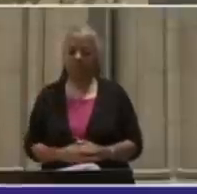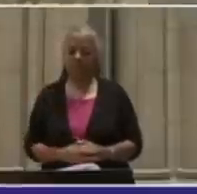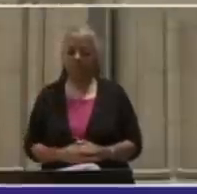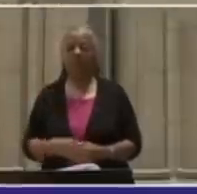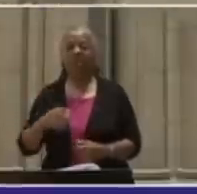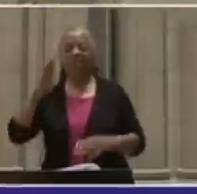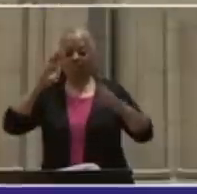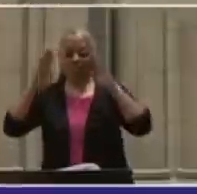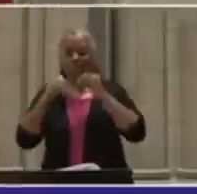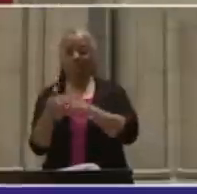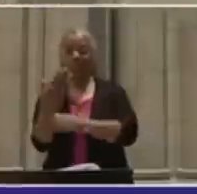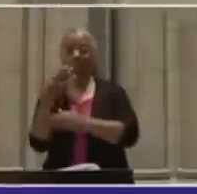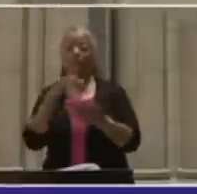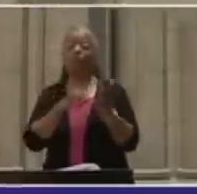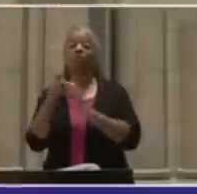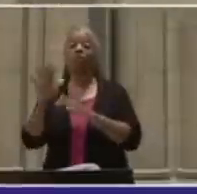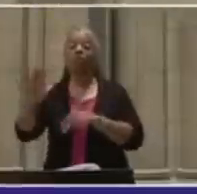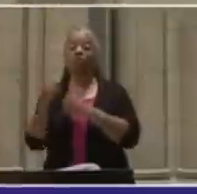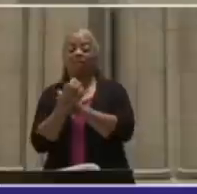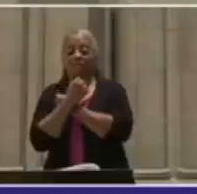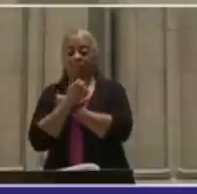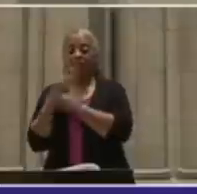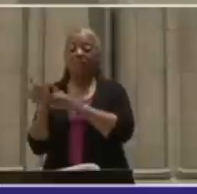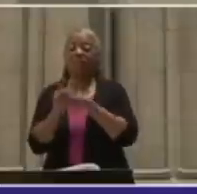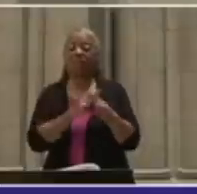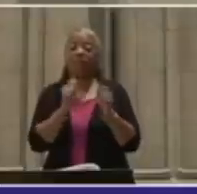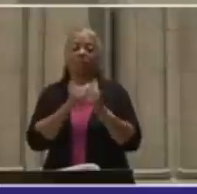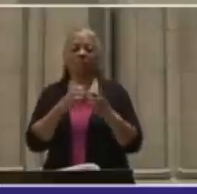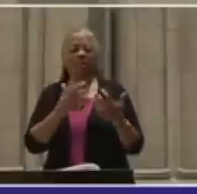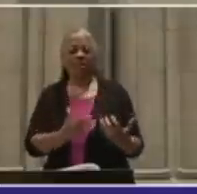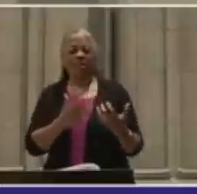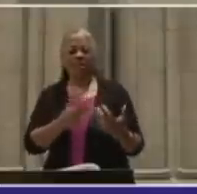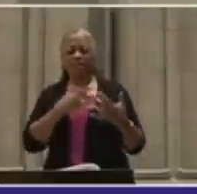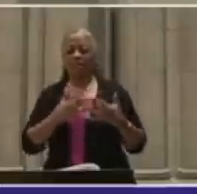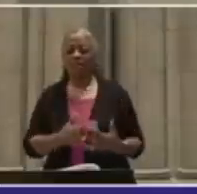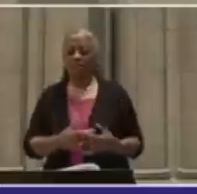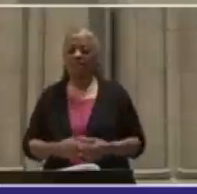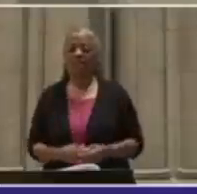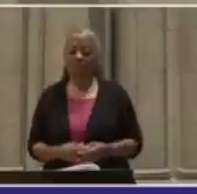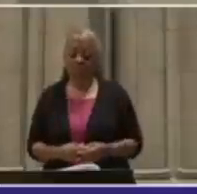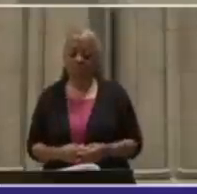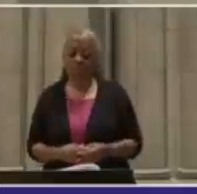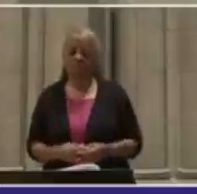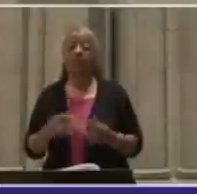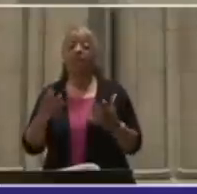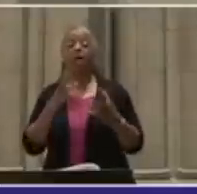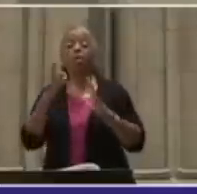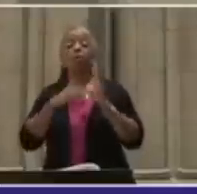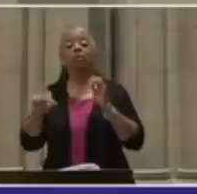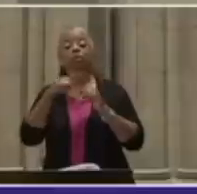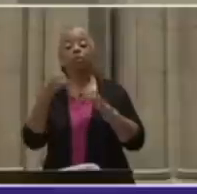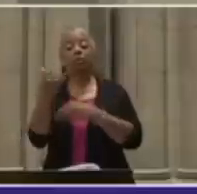I greet you this morning with Jesus' love, but also with a heavy heart. And I want to read to you